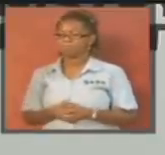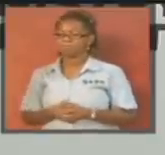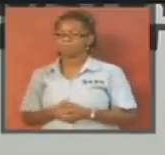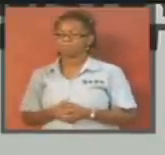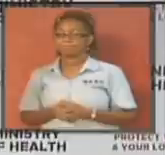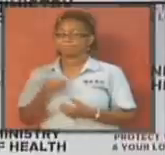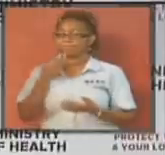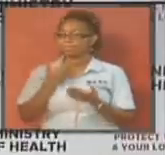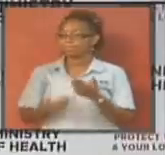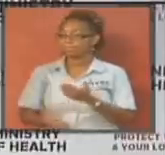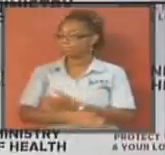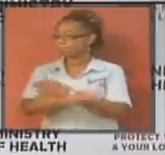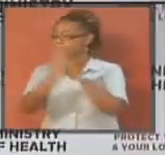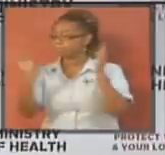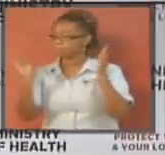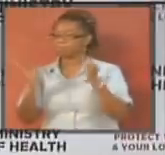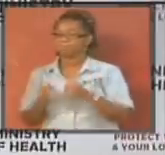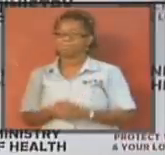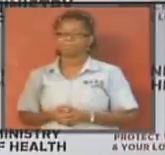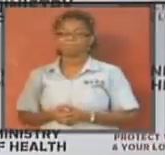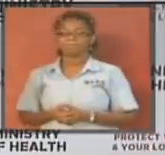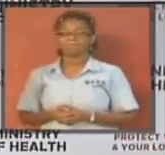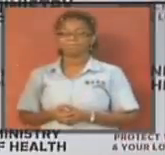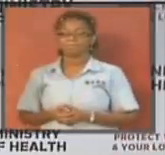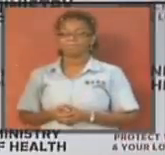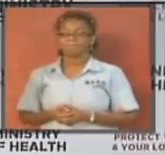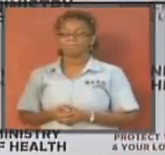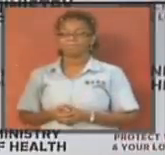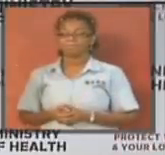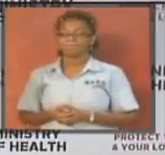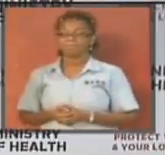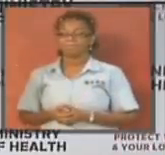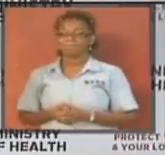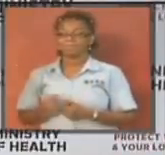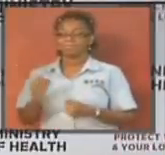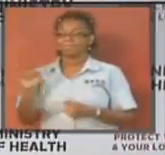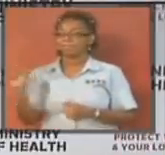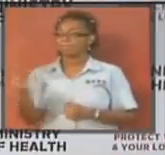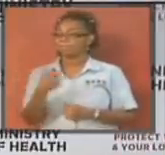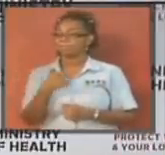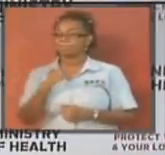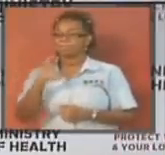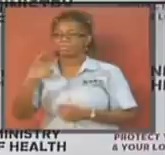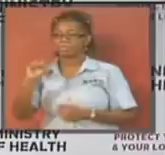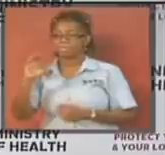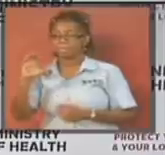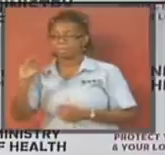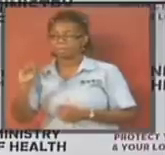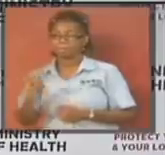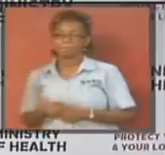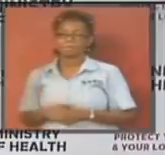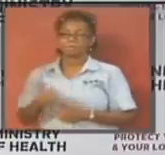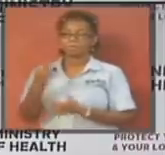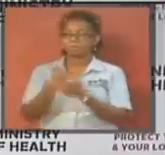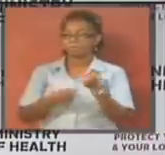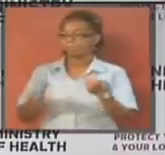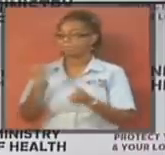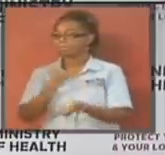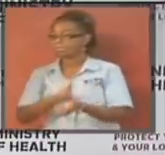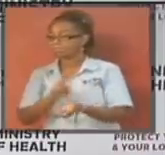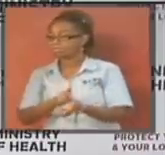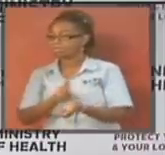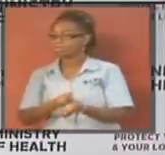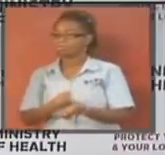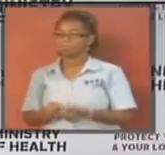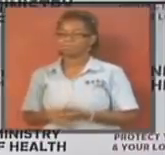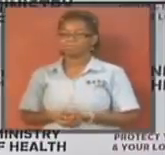to you, Mr. Alexander, and of course the panel, Dr. Parasram, Dr. St. Bernard, and the other